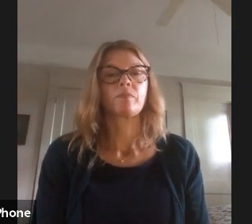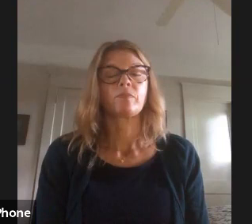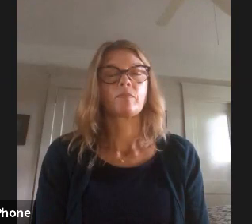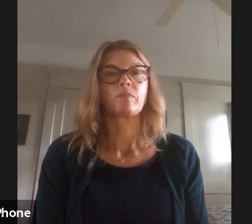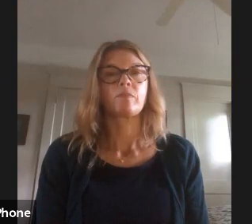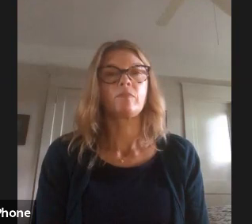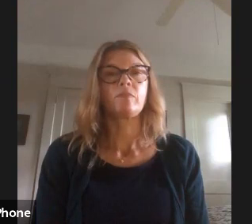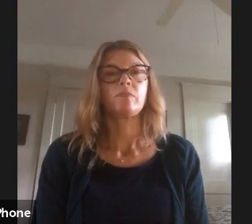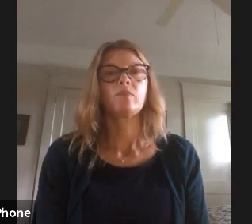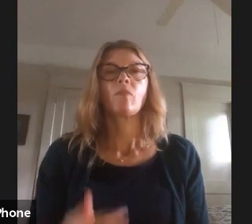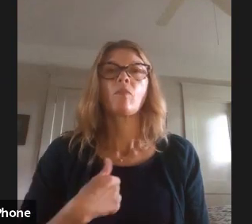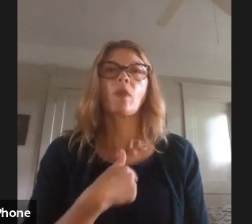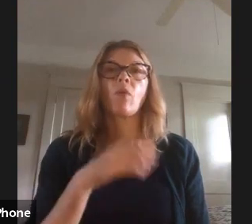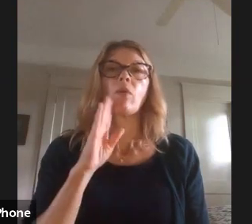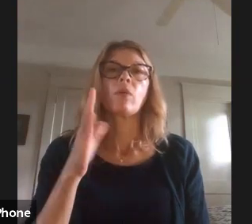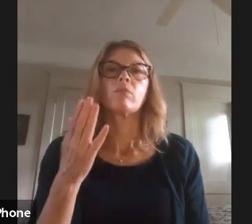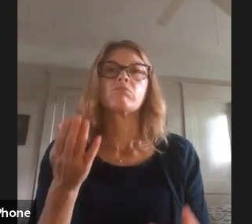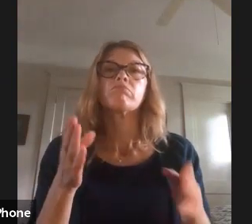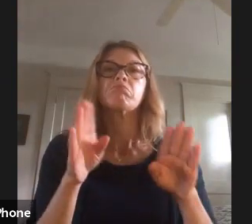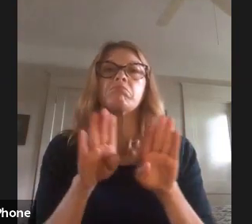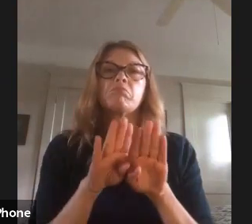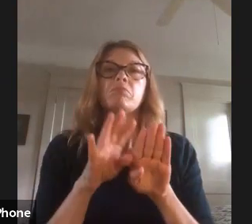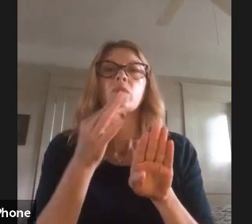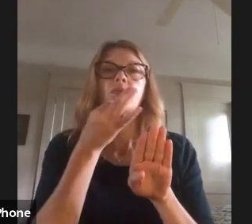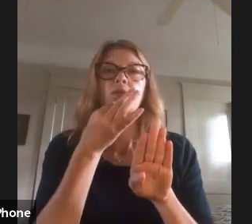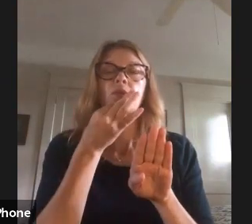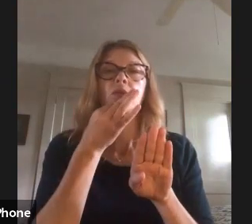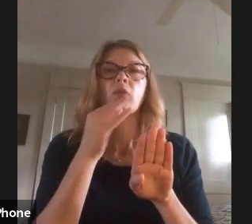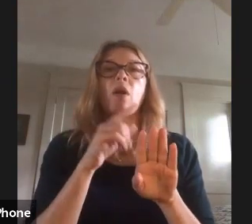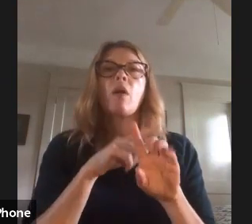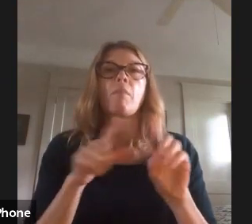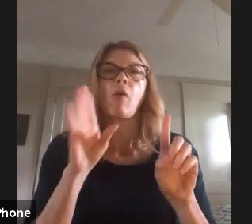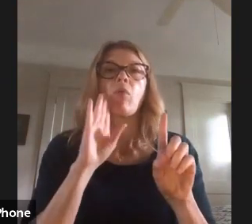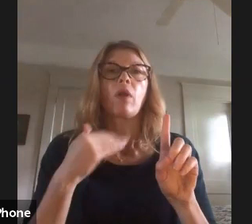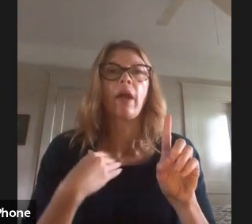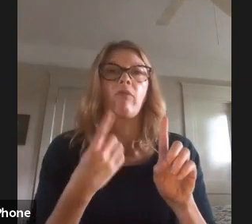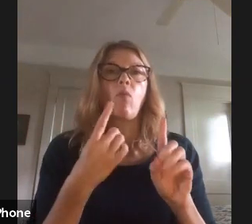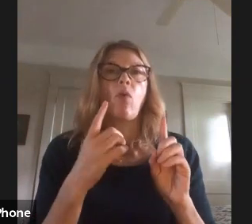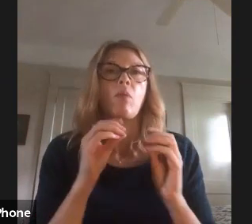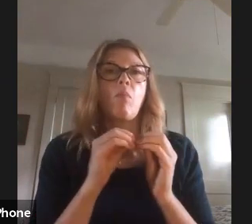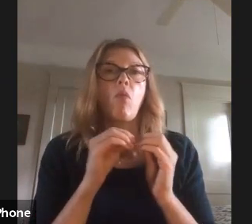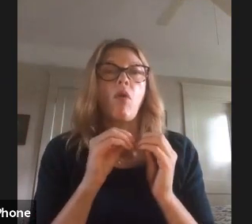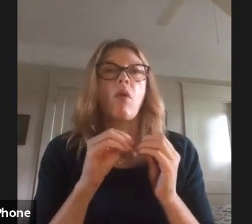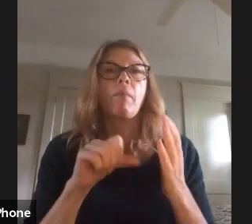Let's conclude with the prayer of St. Chrysostom on page 126.